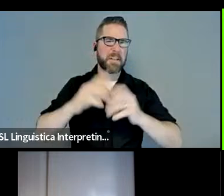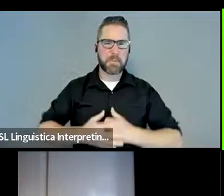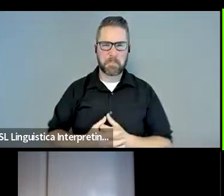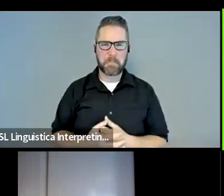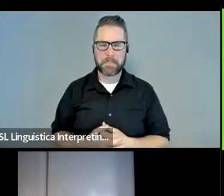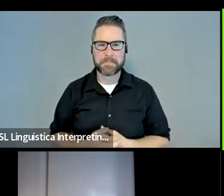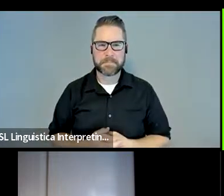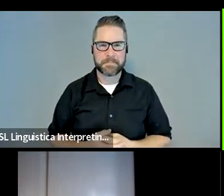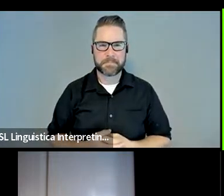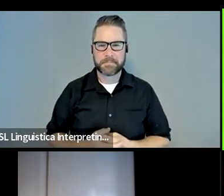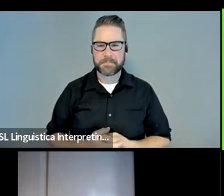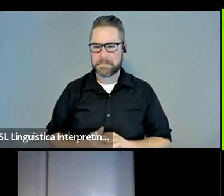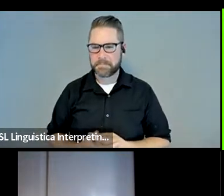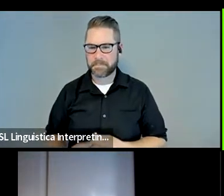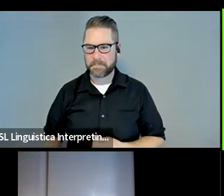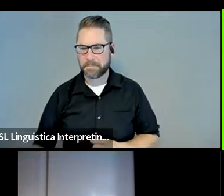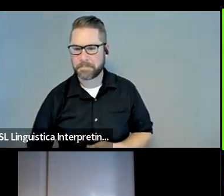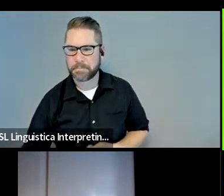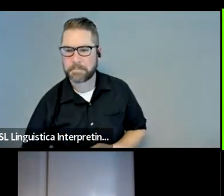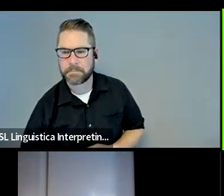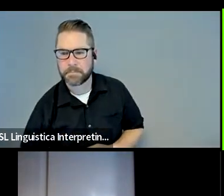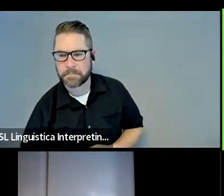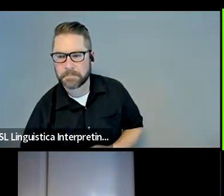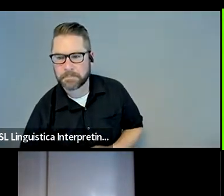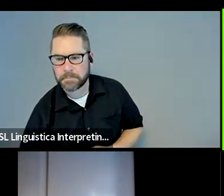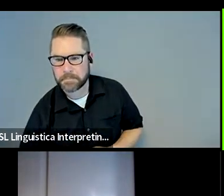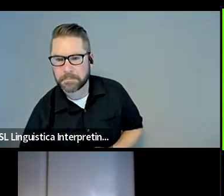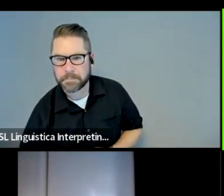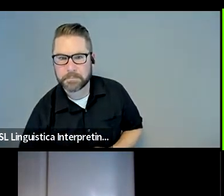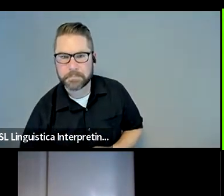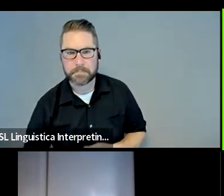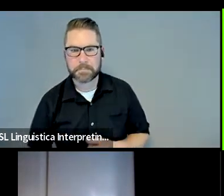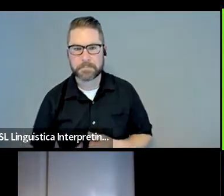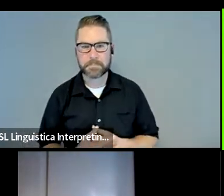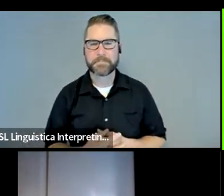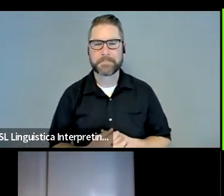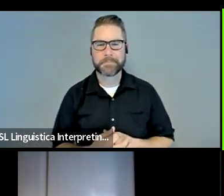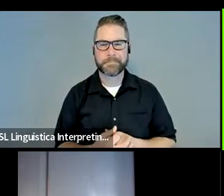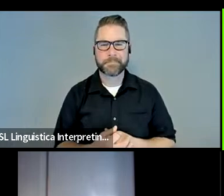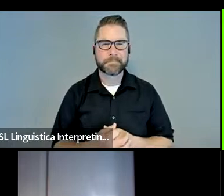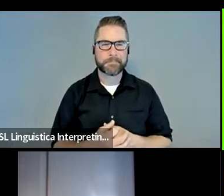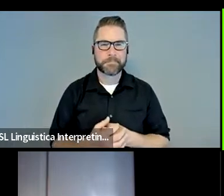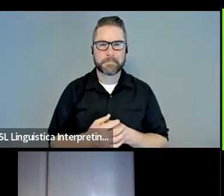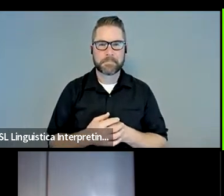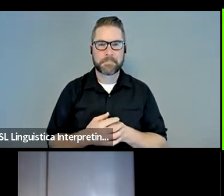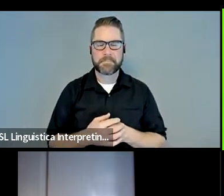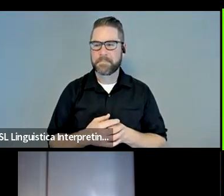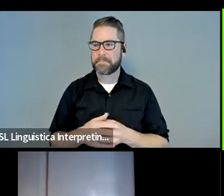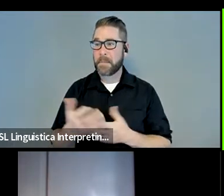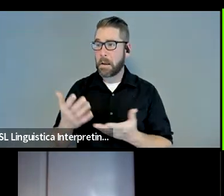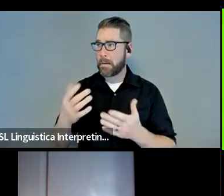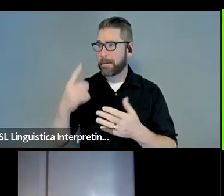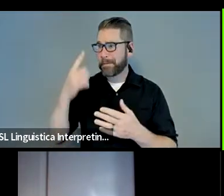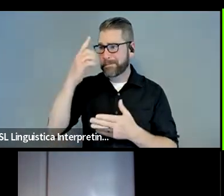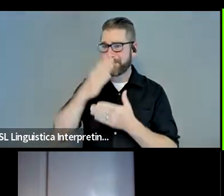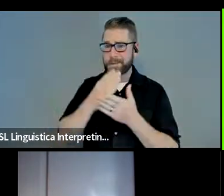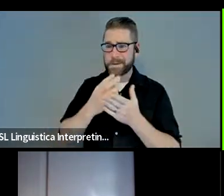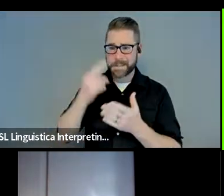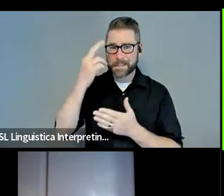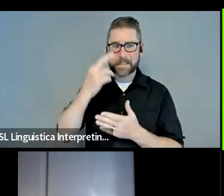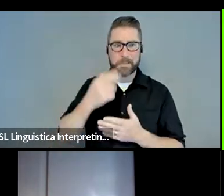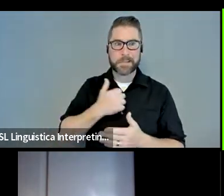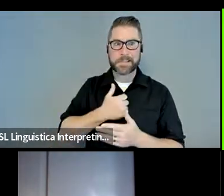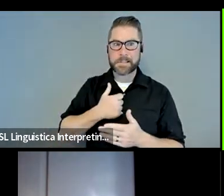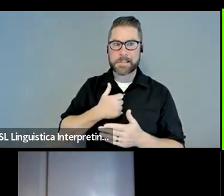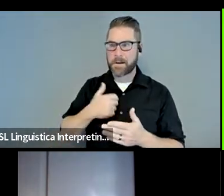I'll leave you alone. No. It makes sense. For some reason, this is Amy again. Apologies as we're working